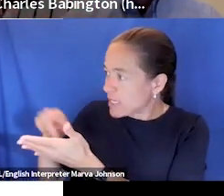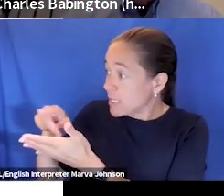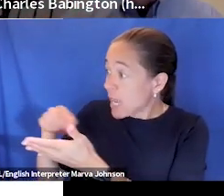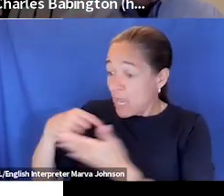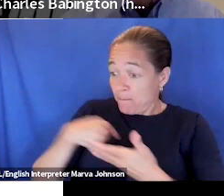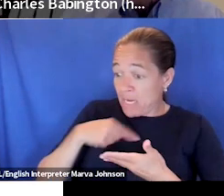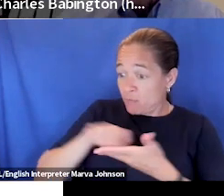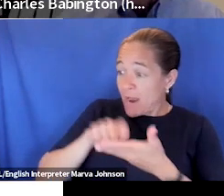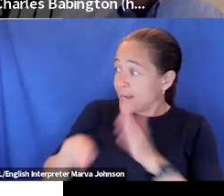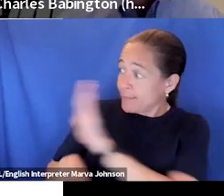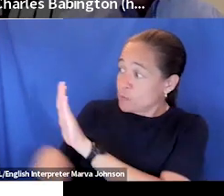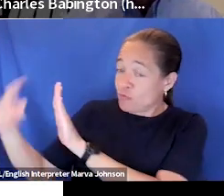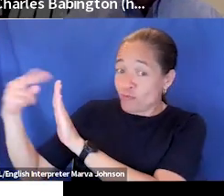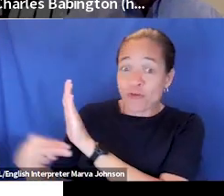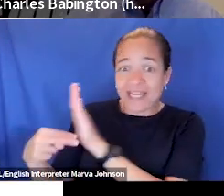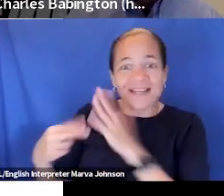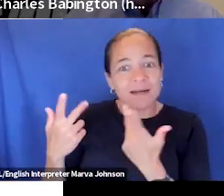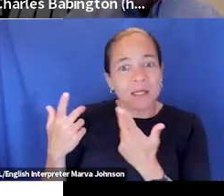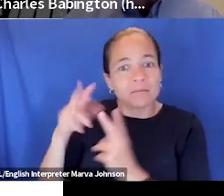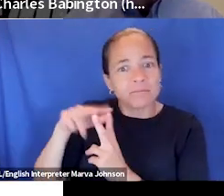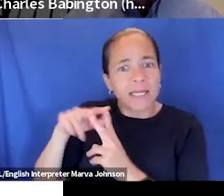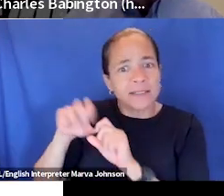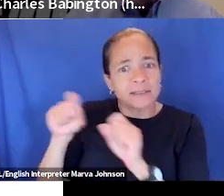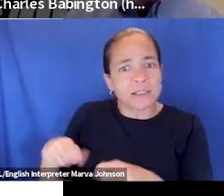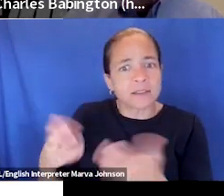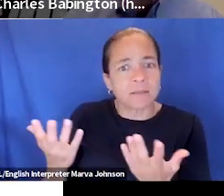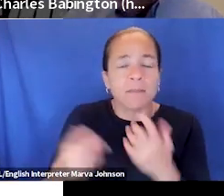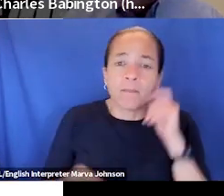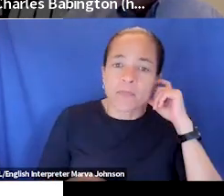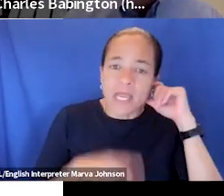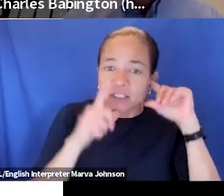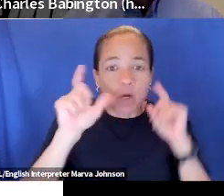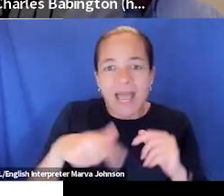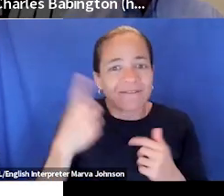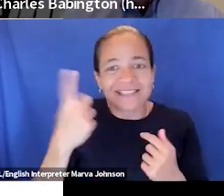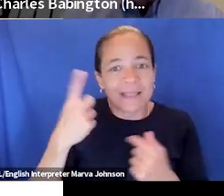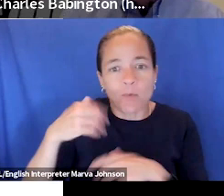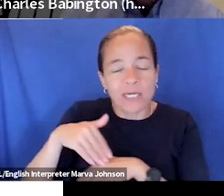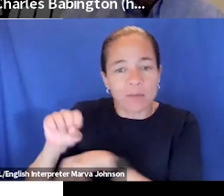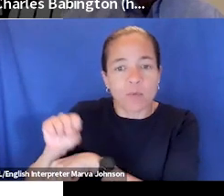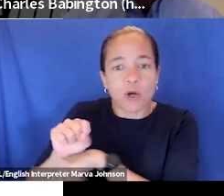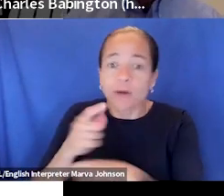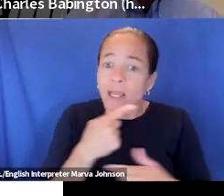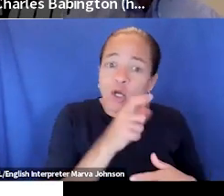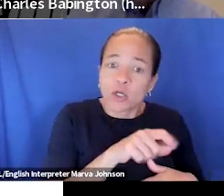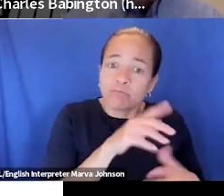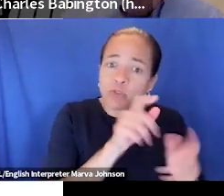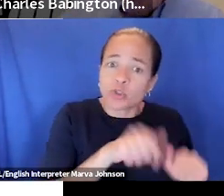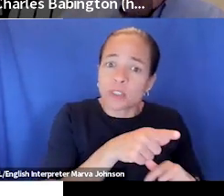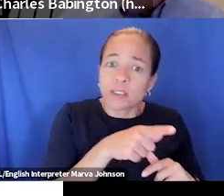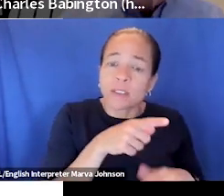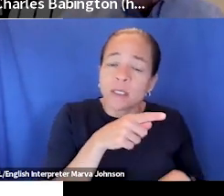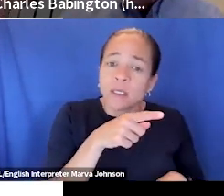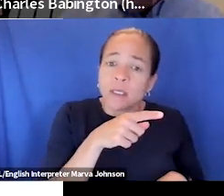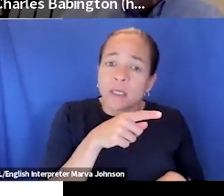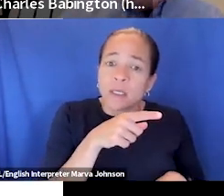But it doesn't have to be someone at work. It can be someone at home. When my children were in high school, sometimes I'd have them read something. They were excellent